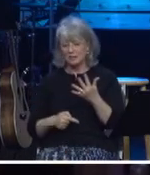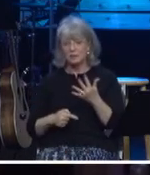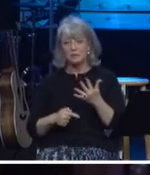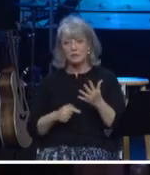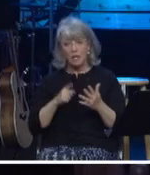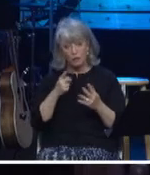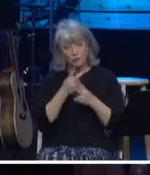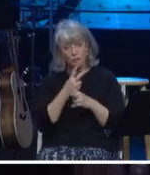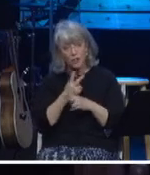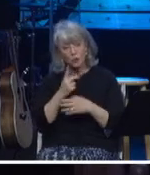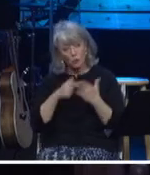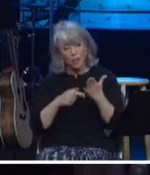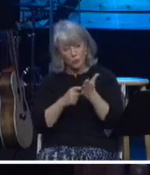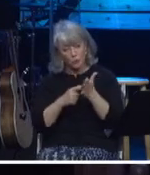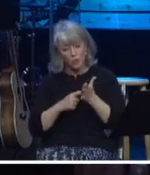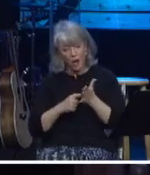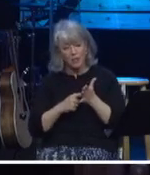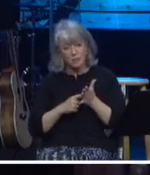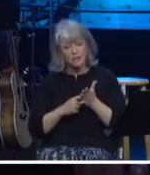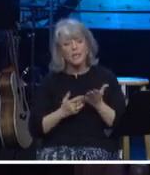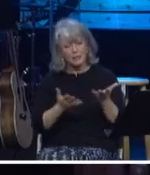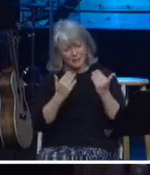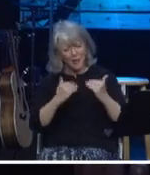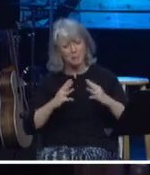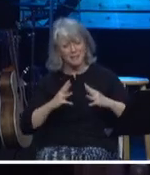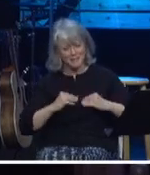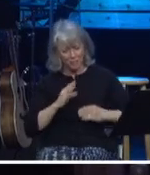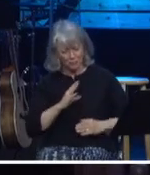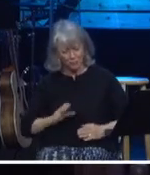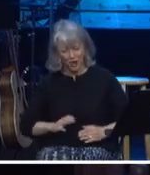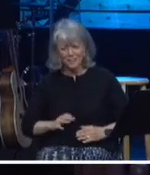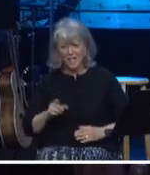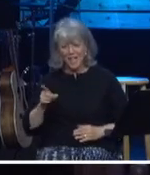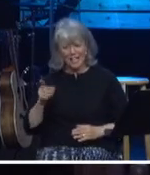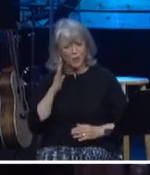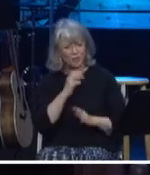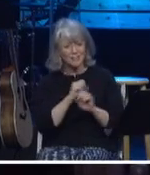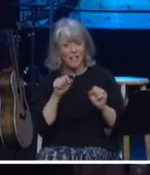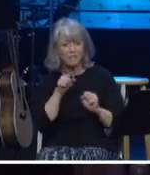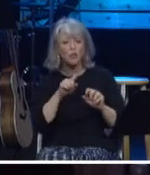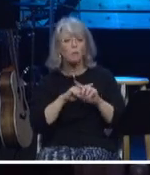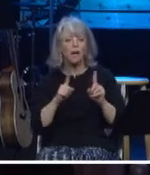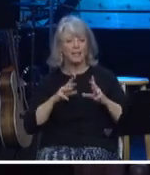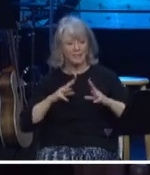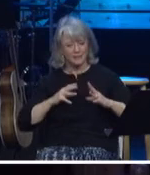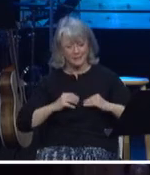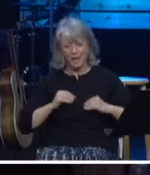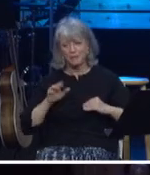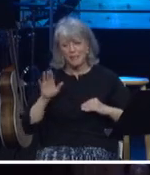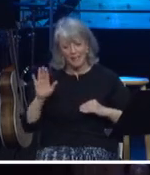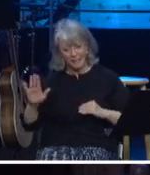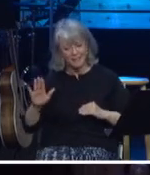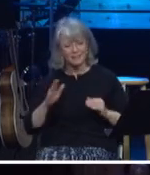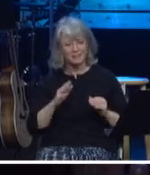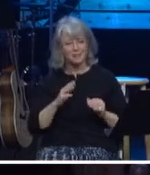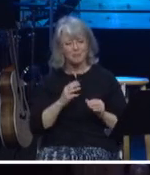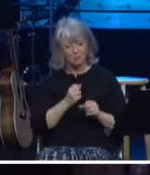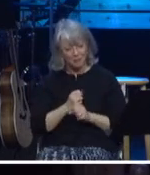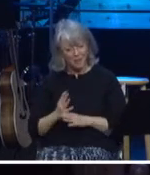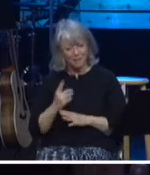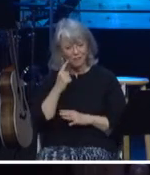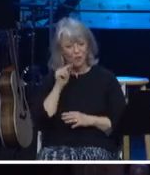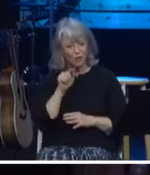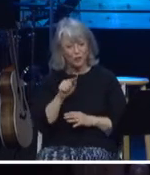Come to Christ. Come to Christ. He will save you, but come to Him on His terms. Be humbled by His gospel.